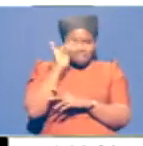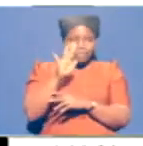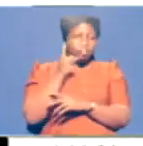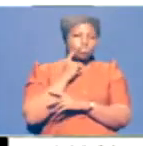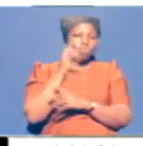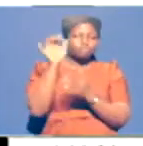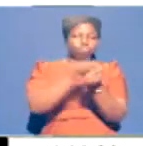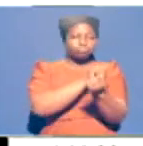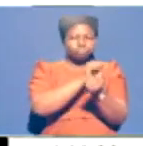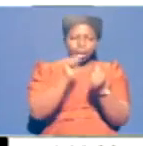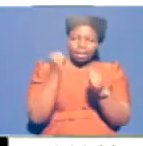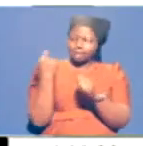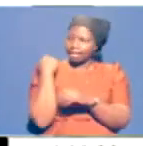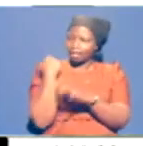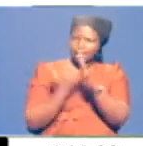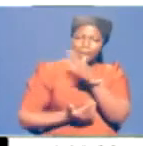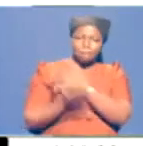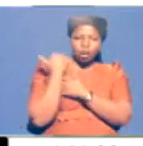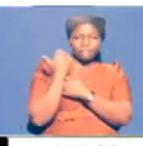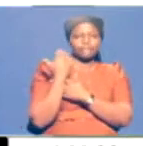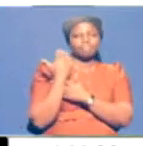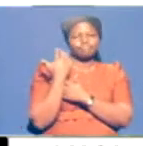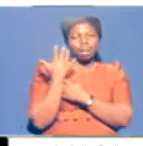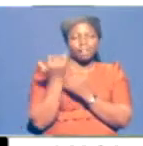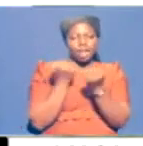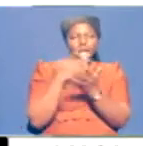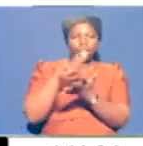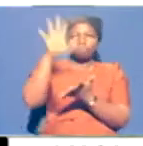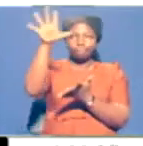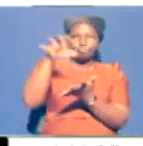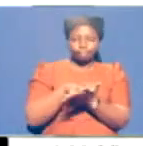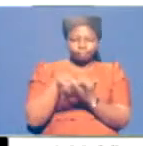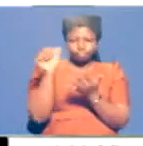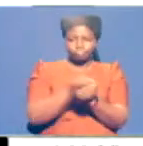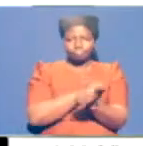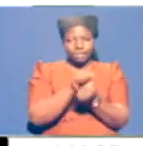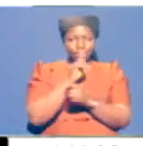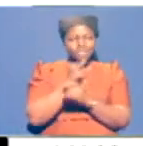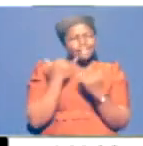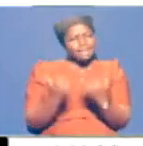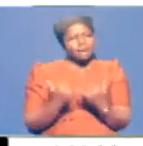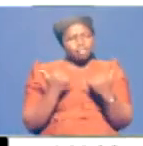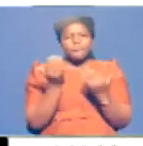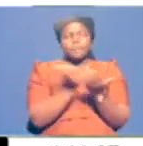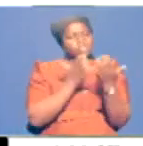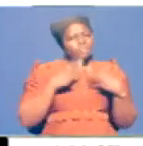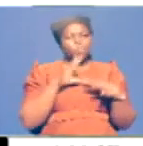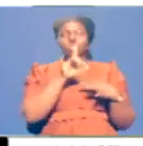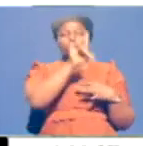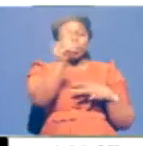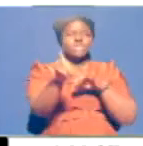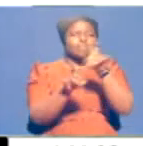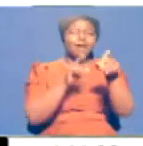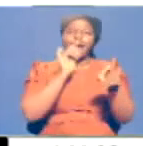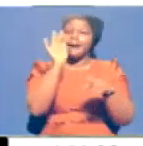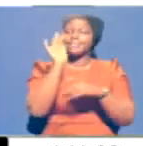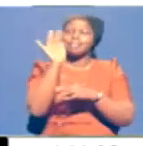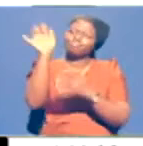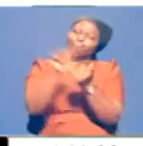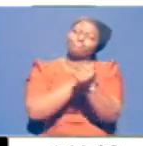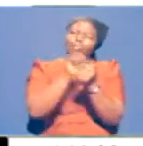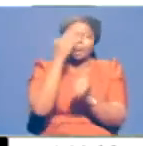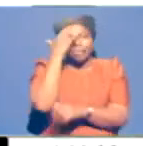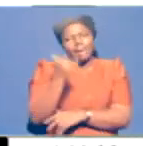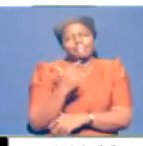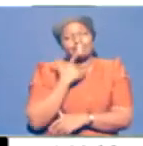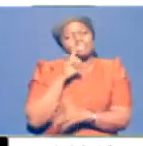yesterday morning by bulldozers. The traders now are questioning the motive behind the demolition, saying there was no court